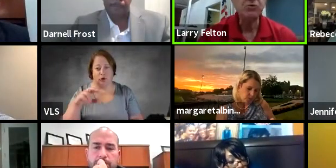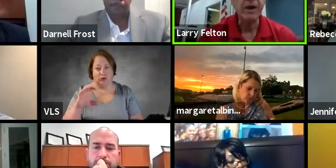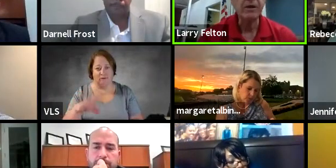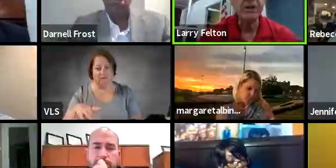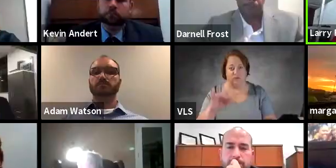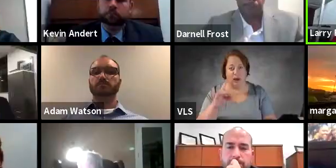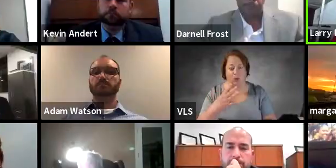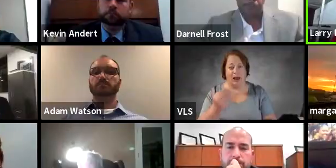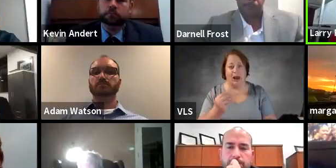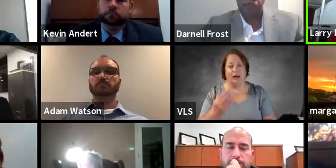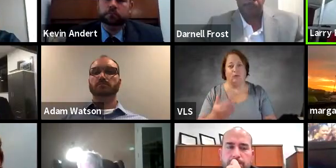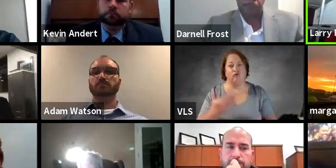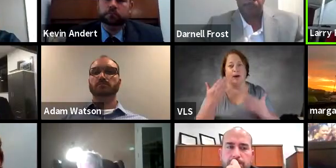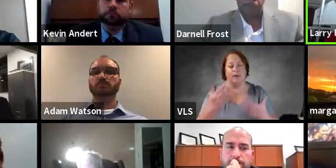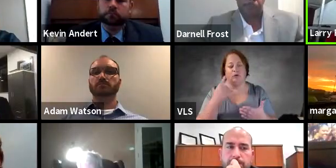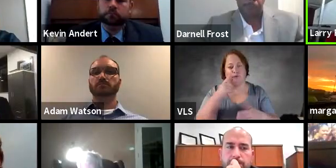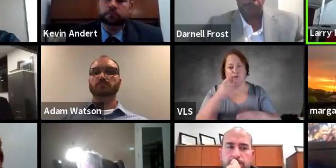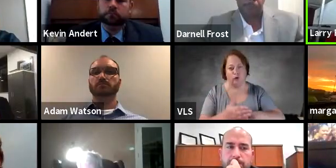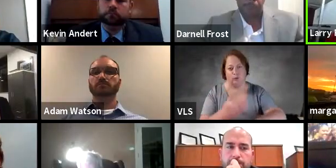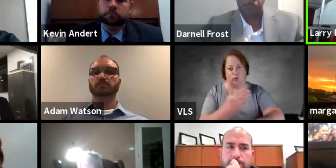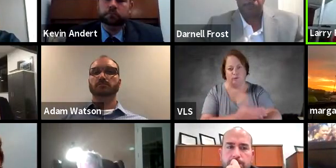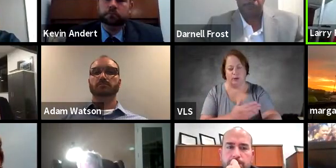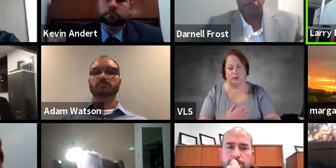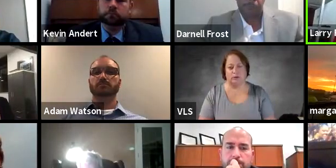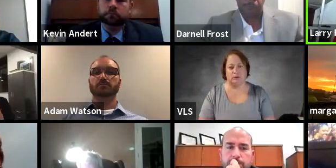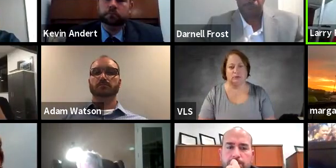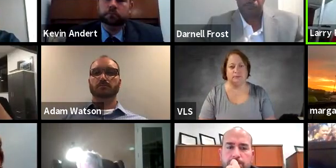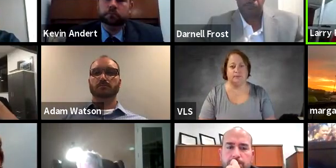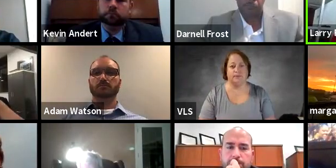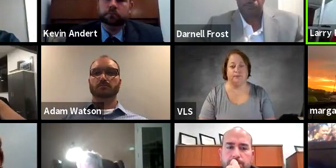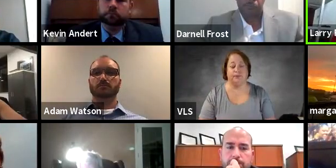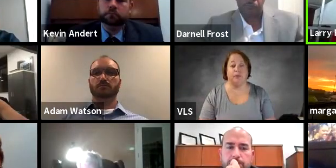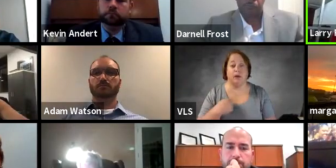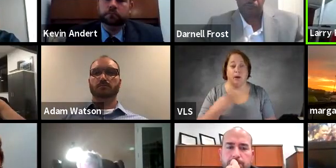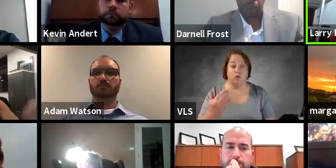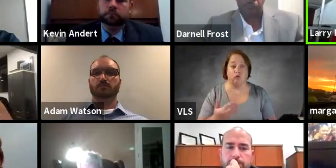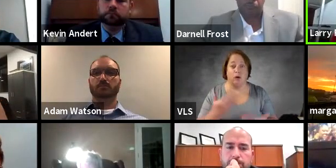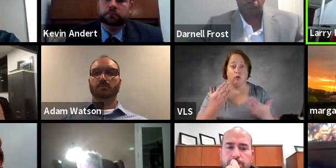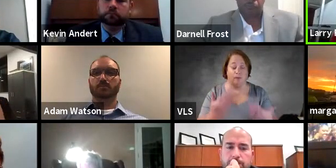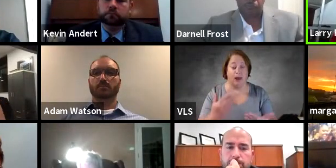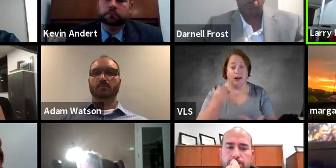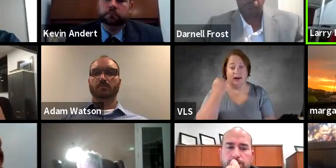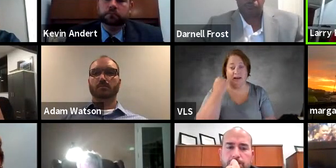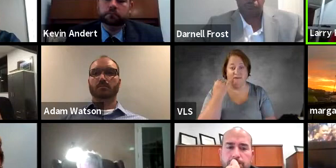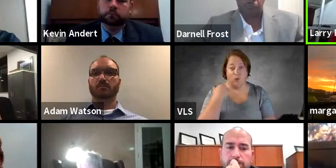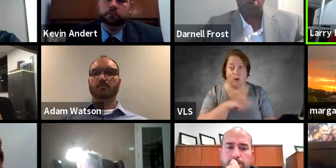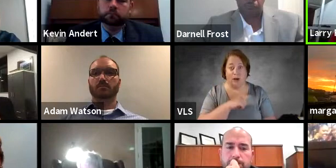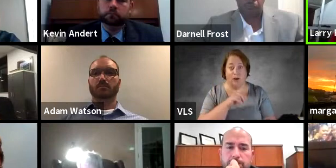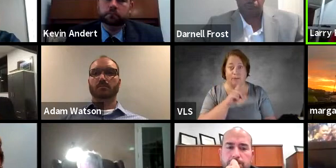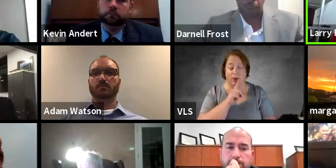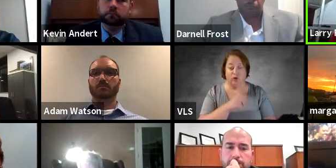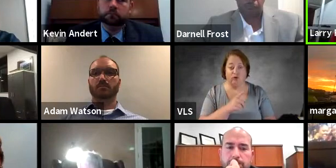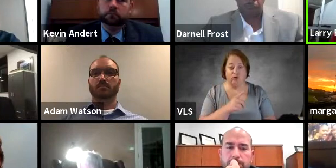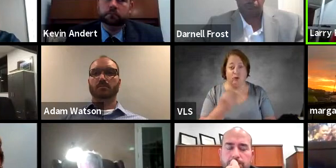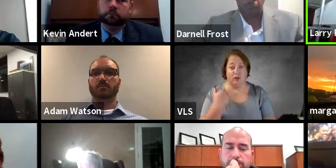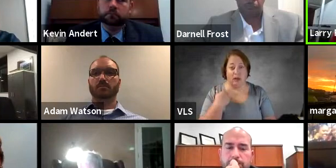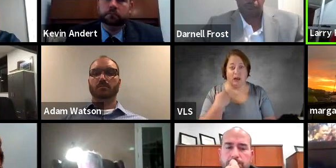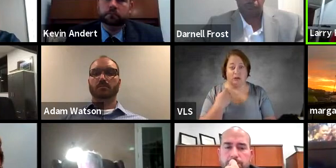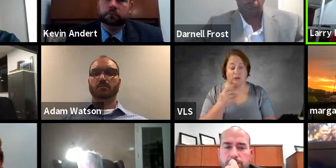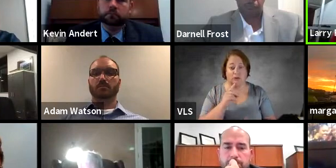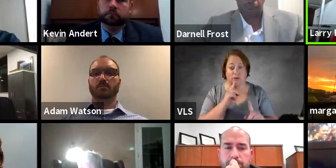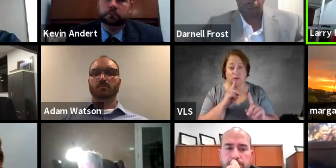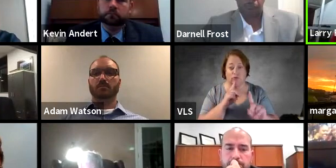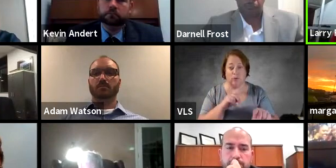and it makes recommendations for improvements. I would recommend that if we can make sure that the last couple of